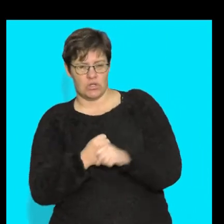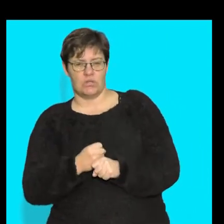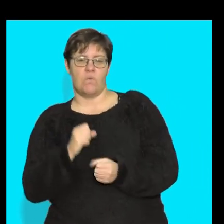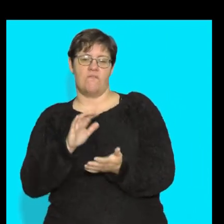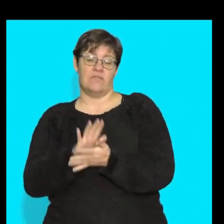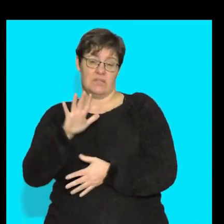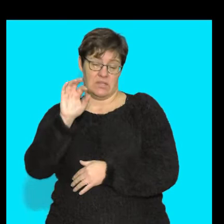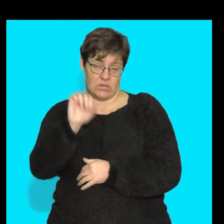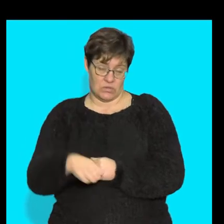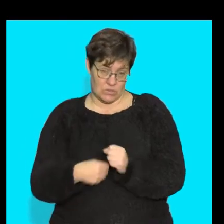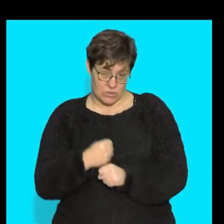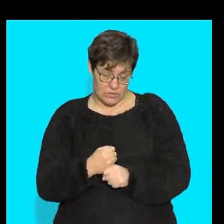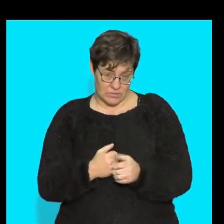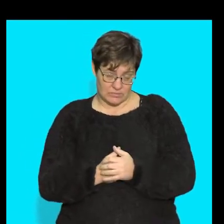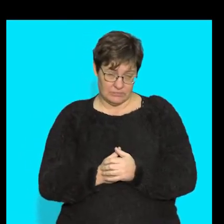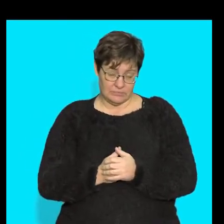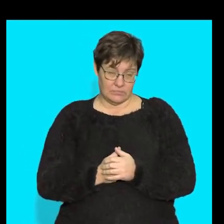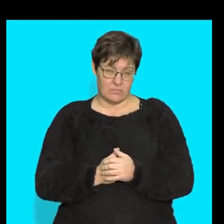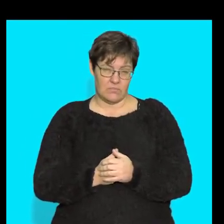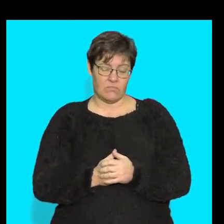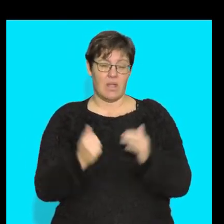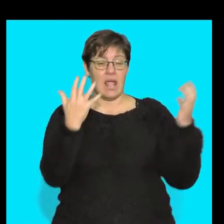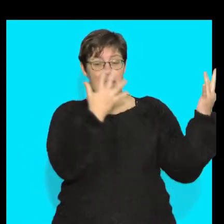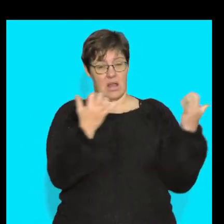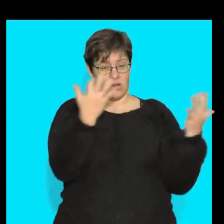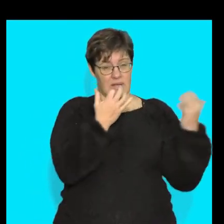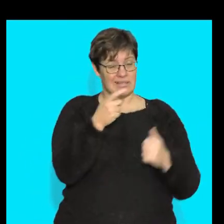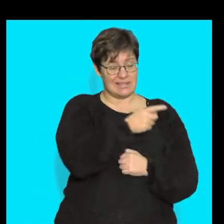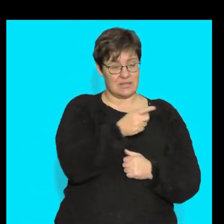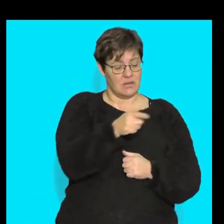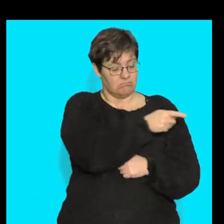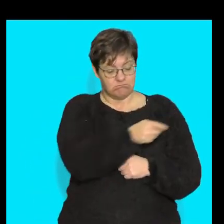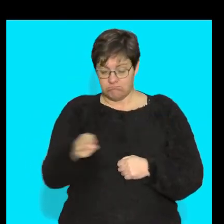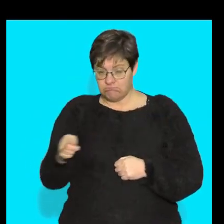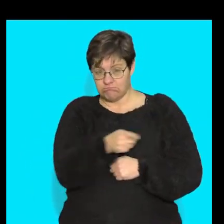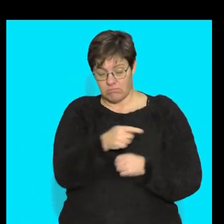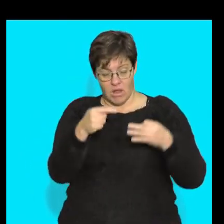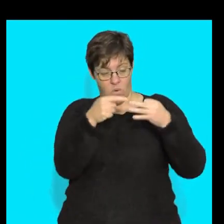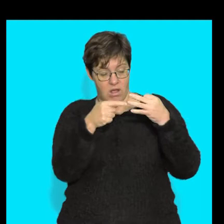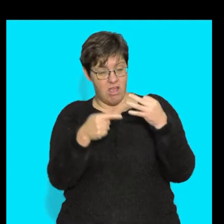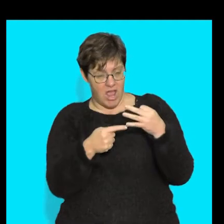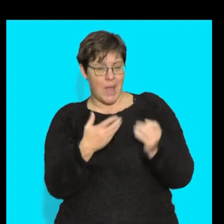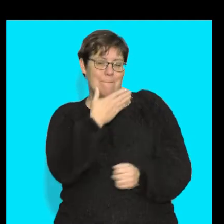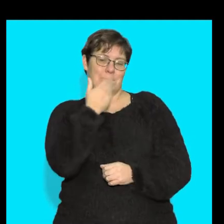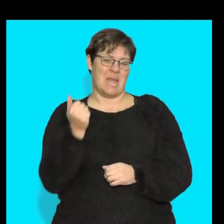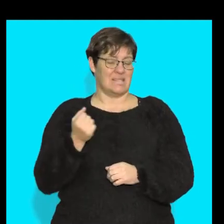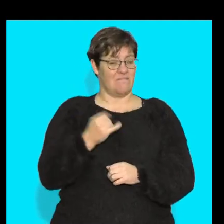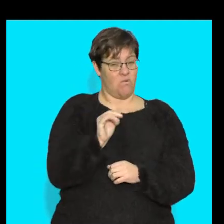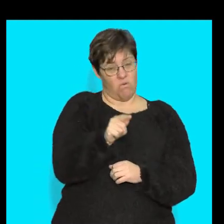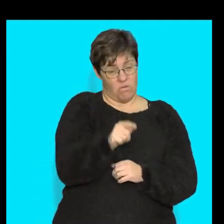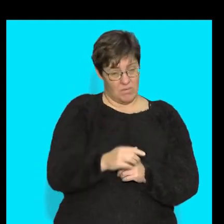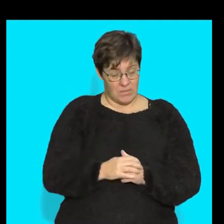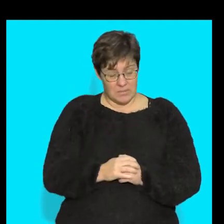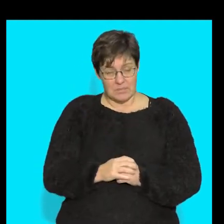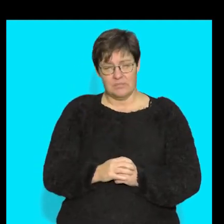years. Then calculate which is the best loan option for Mavis, right? So what